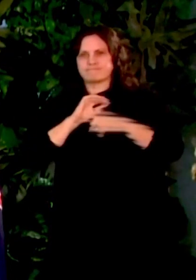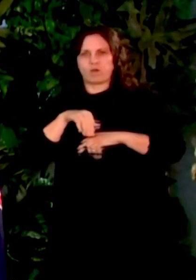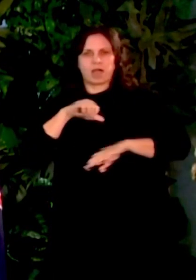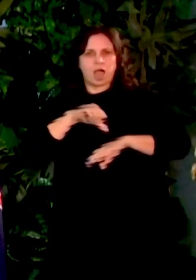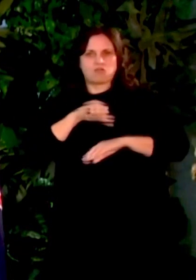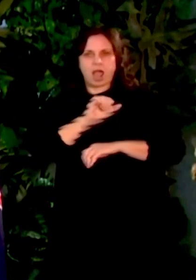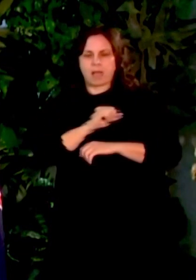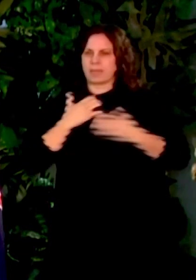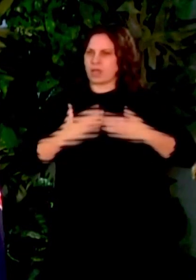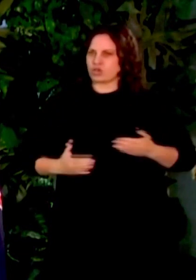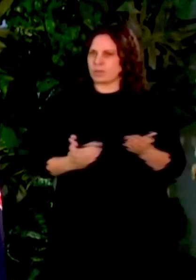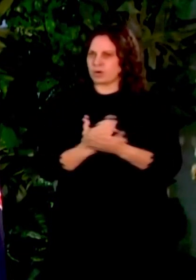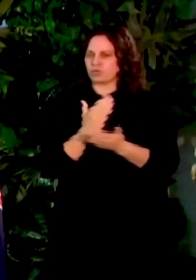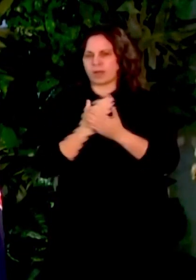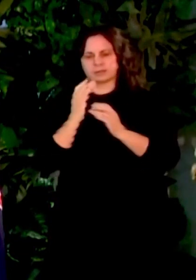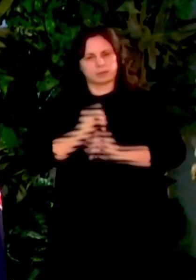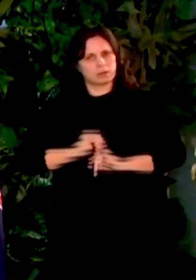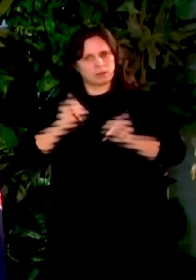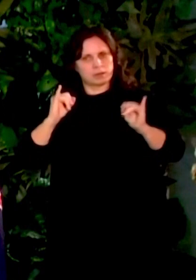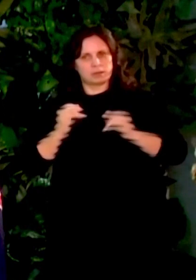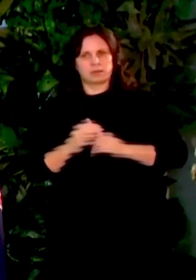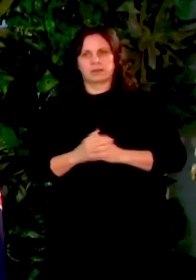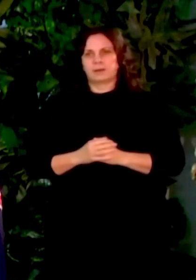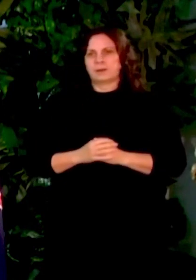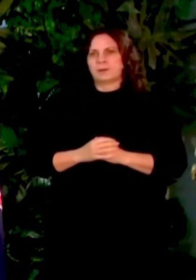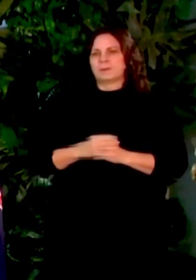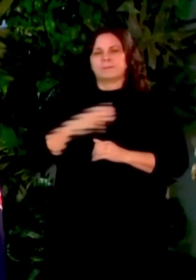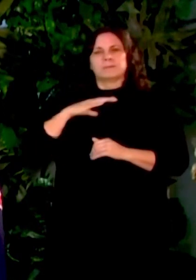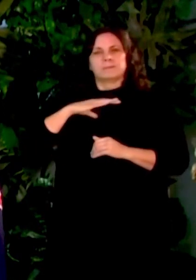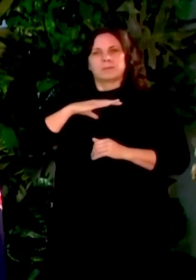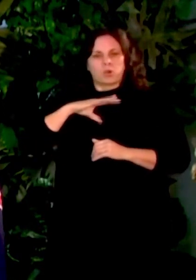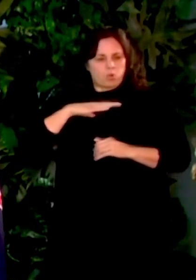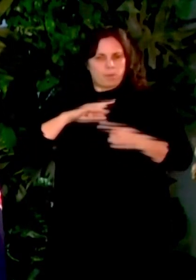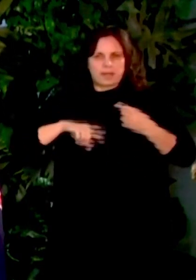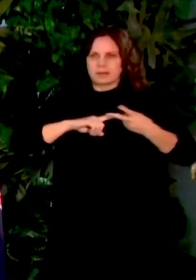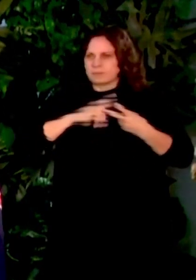the human rights situation, the situation with women and girls, the brave women.